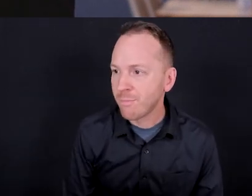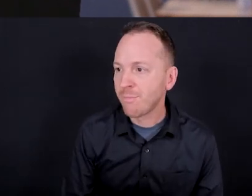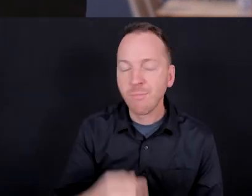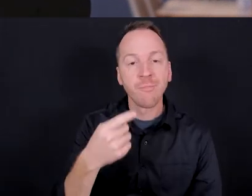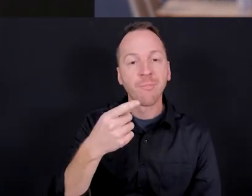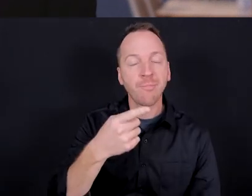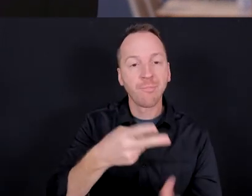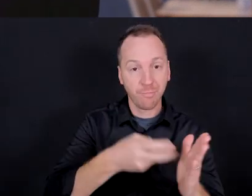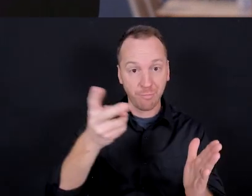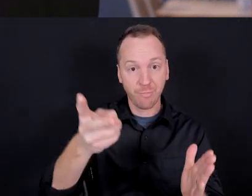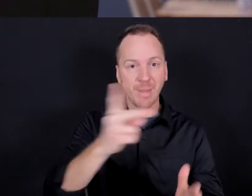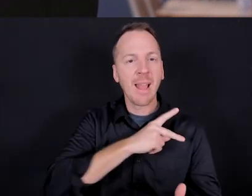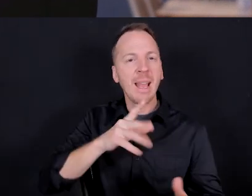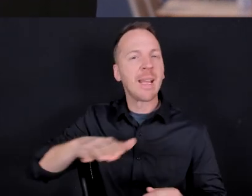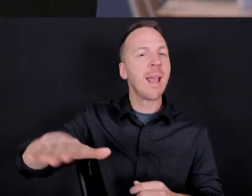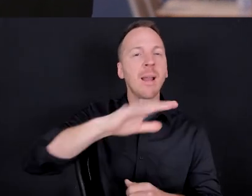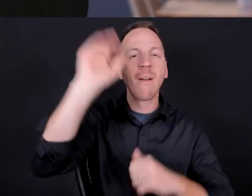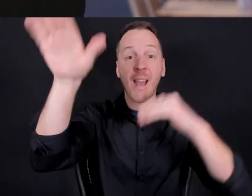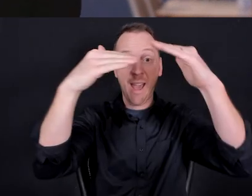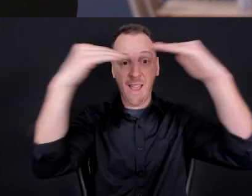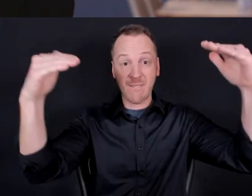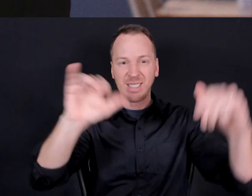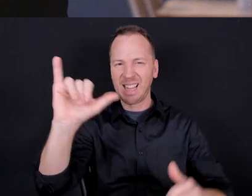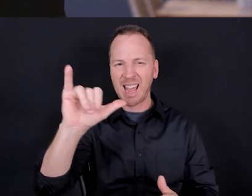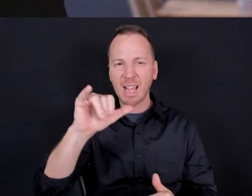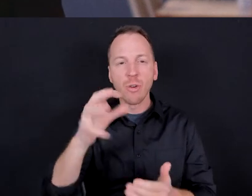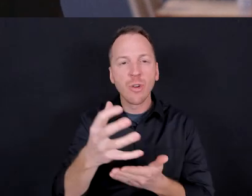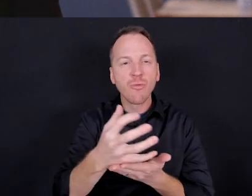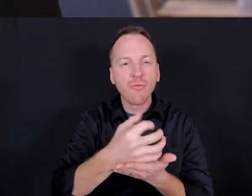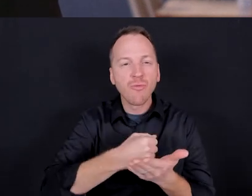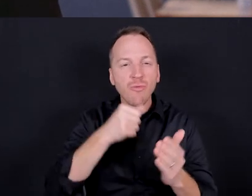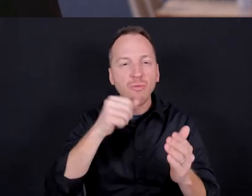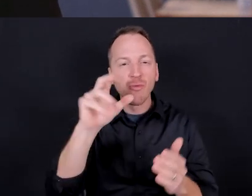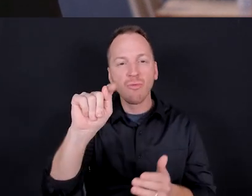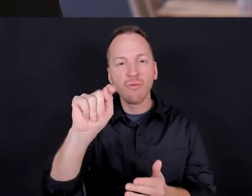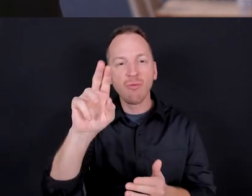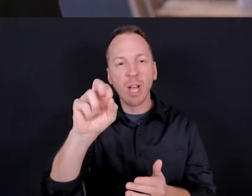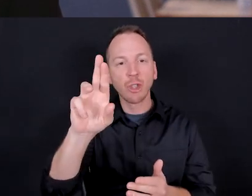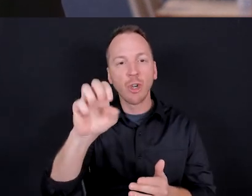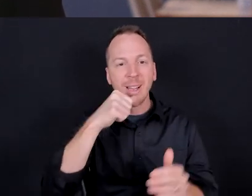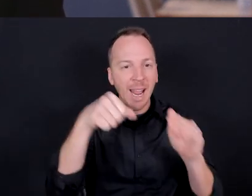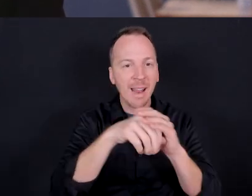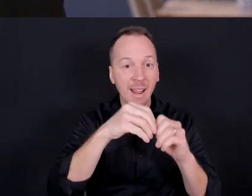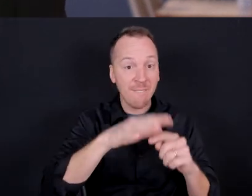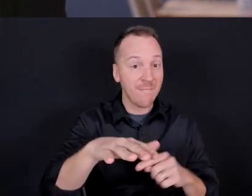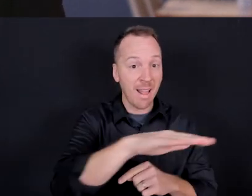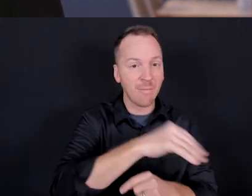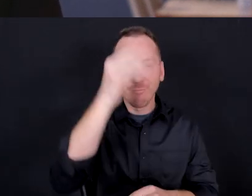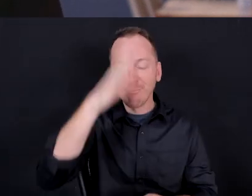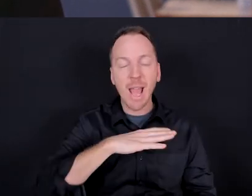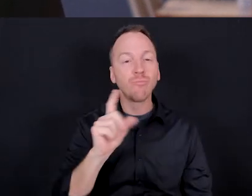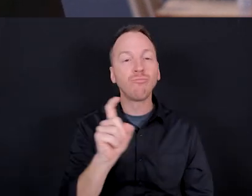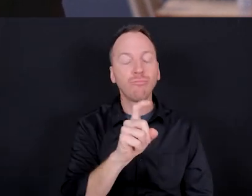The kingdom of heaven is like treasure hidden in a field. When a man found it, he hid it